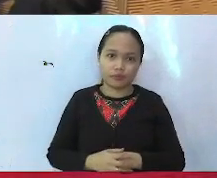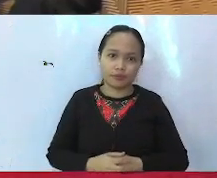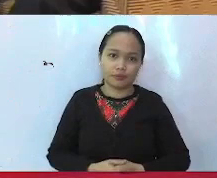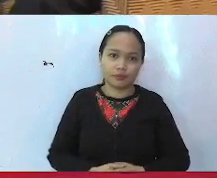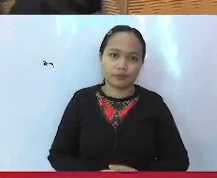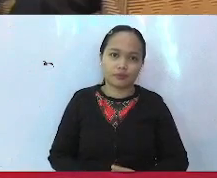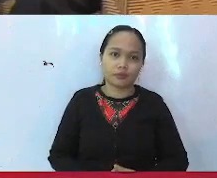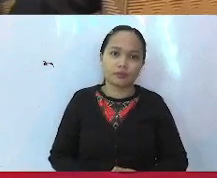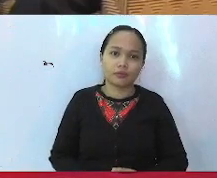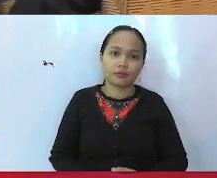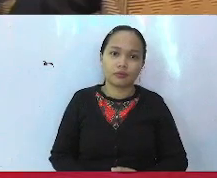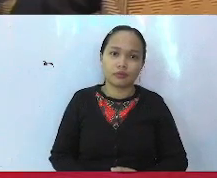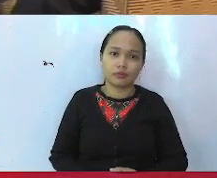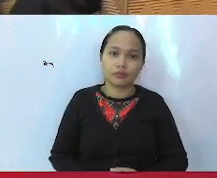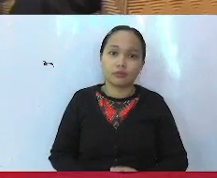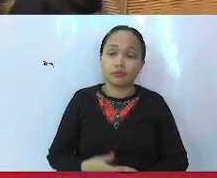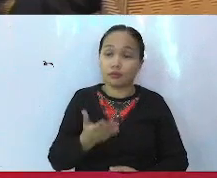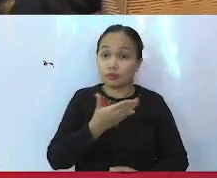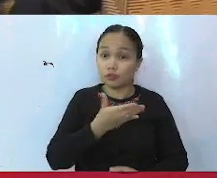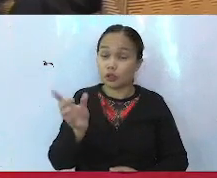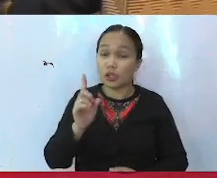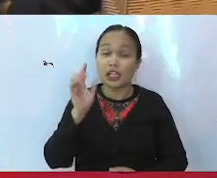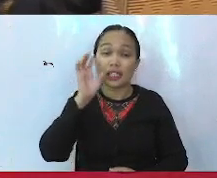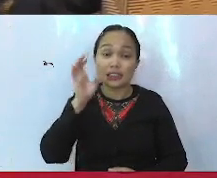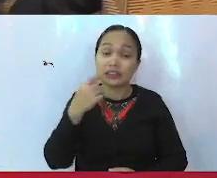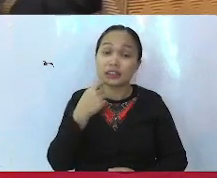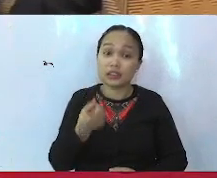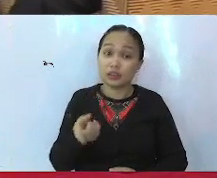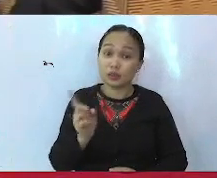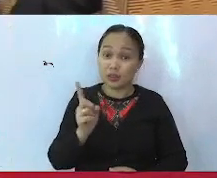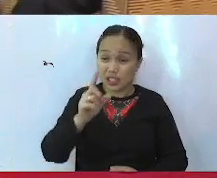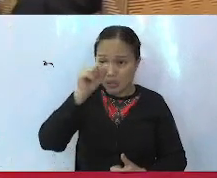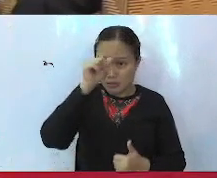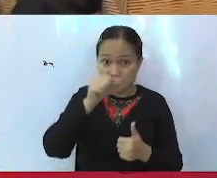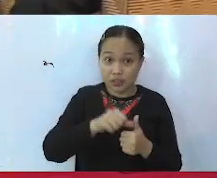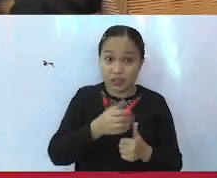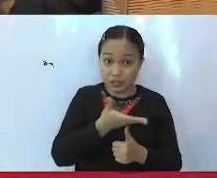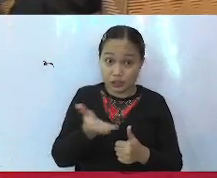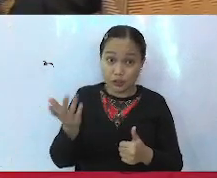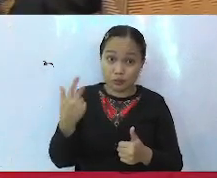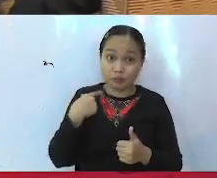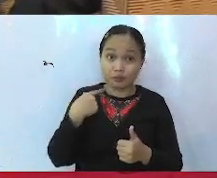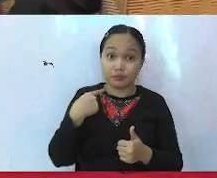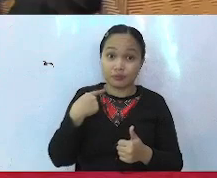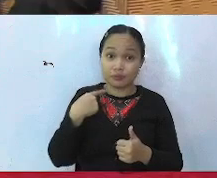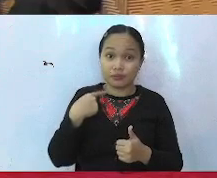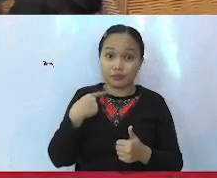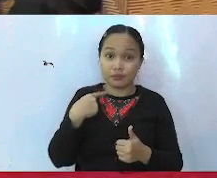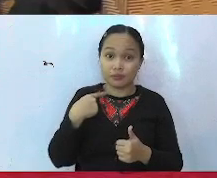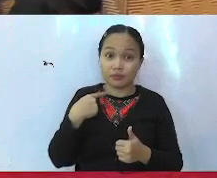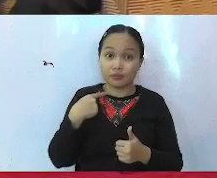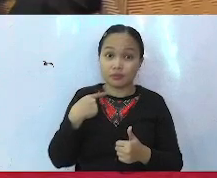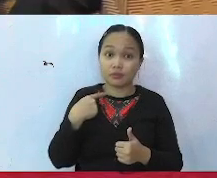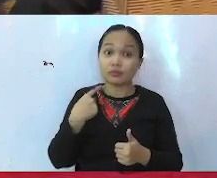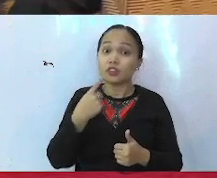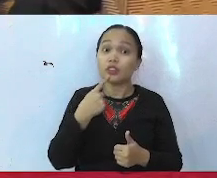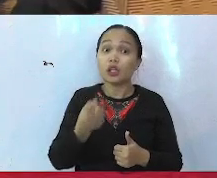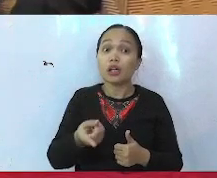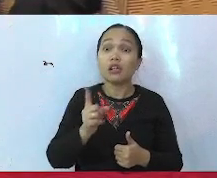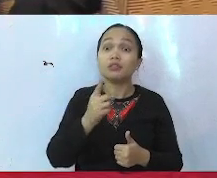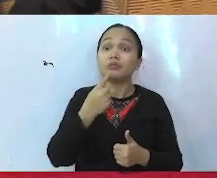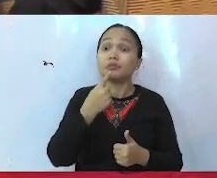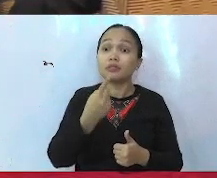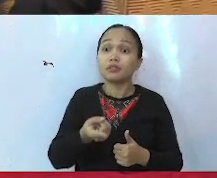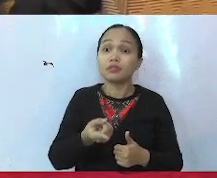they'll say, tell them. Yeah, you know, ang sinasabi niyo yung story nito. I don't remember if you can mention, if you remember that nasabi niyo na ito sa